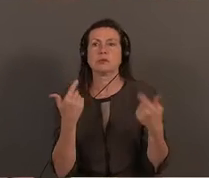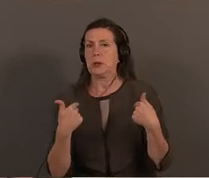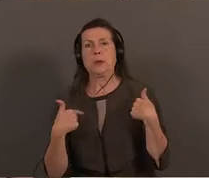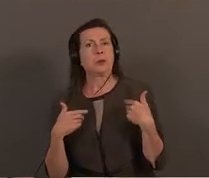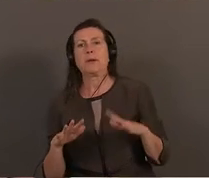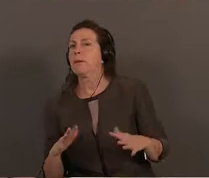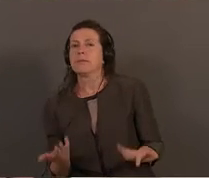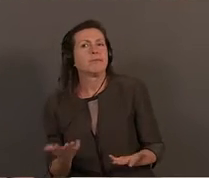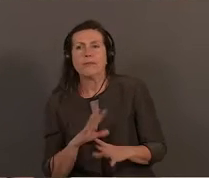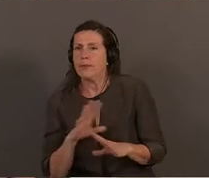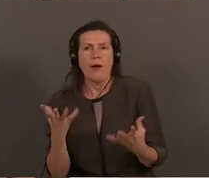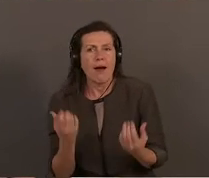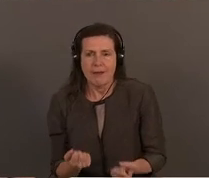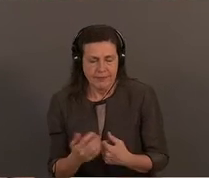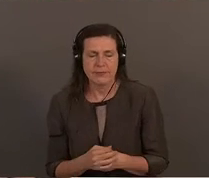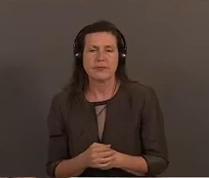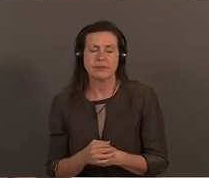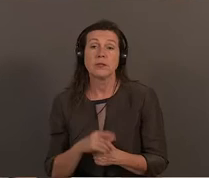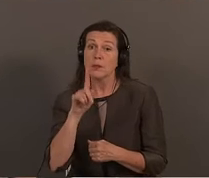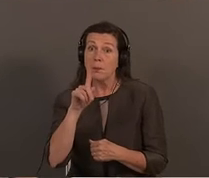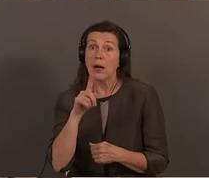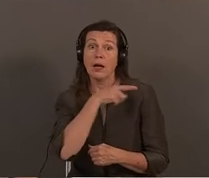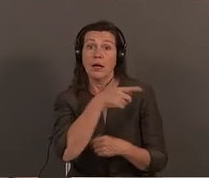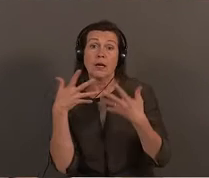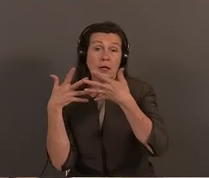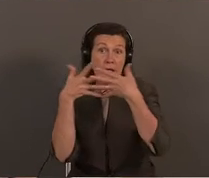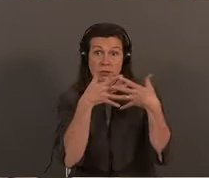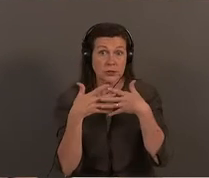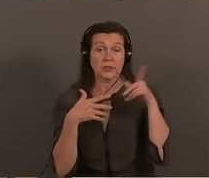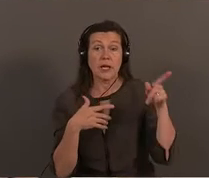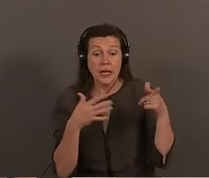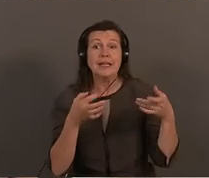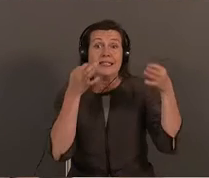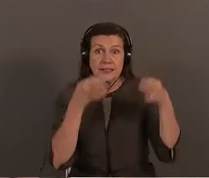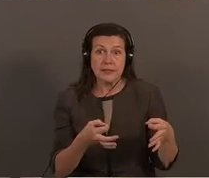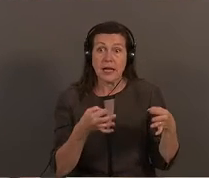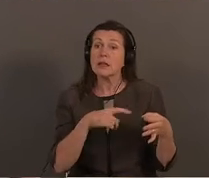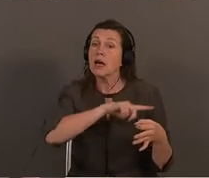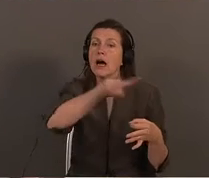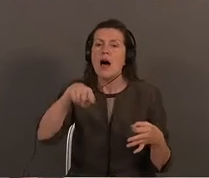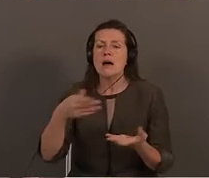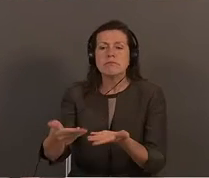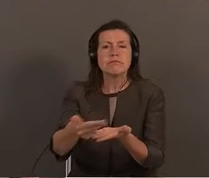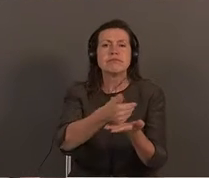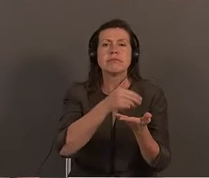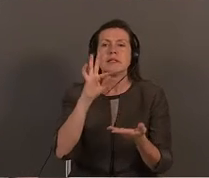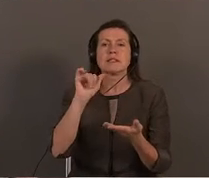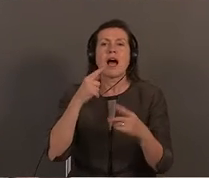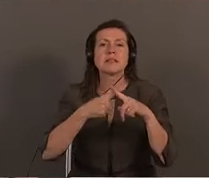But when in the United States they decided to invest taxpayers' money